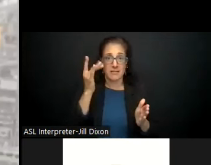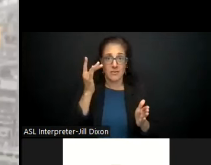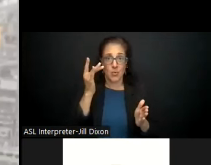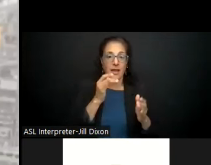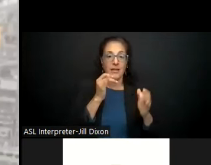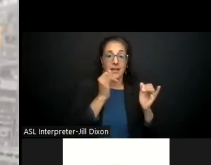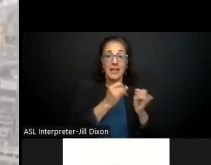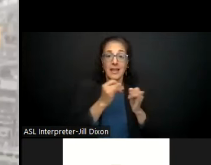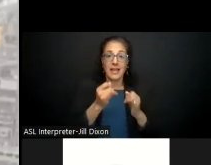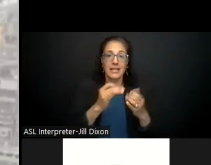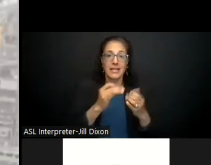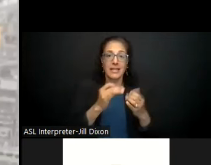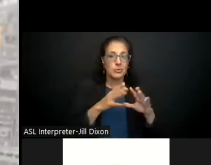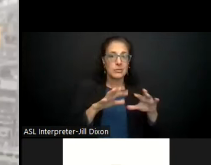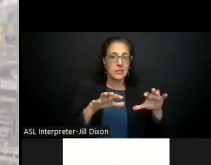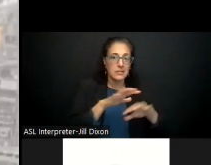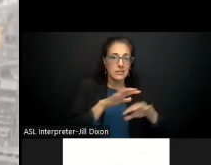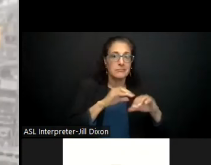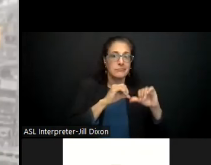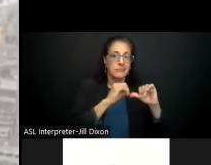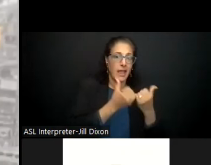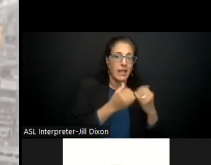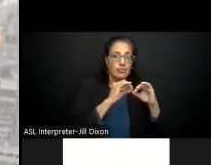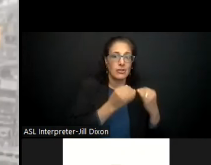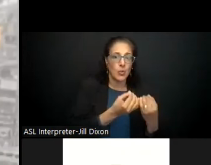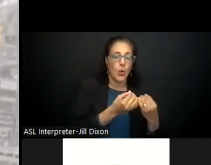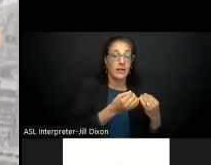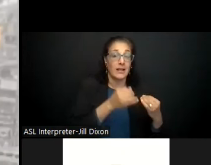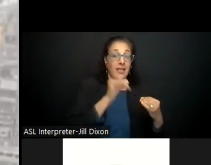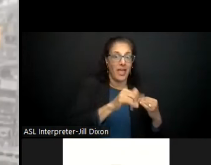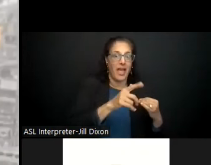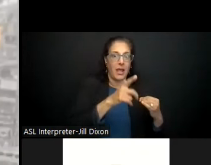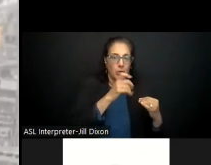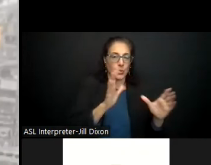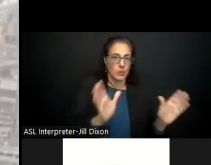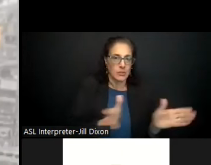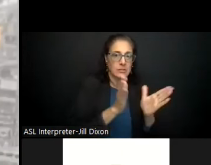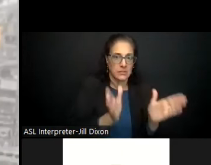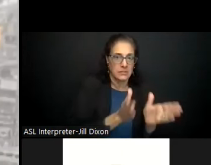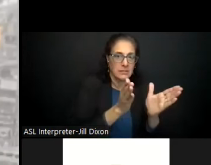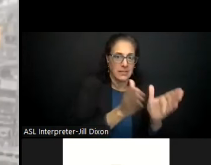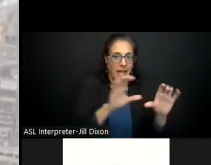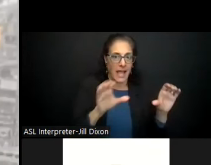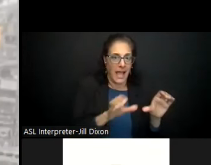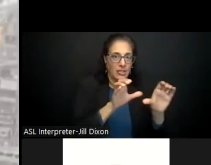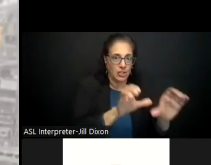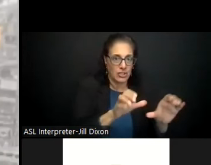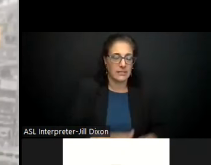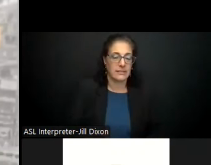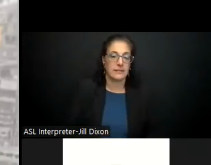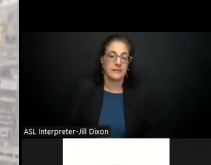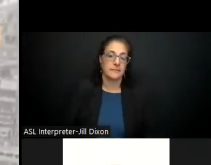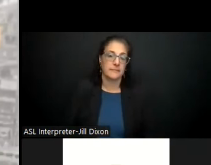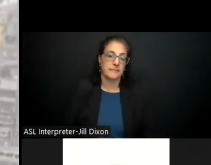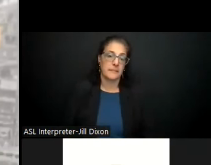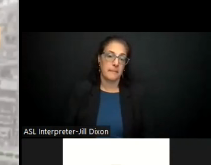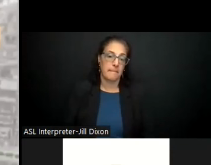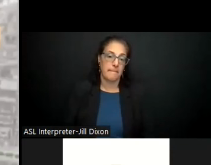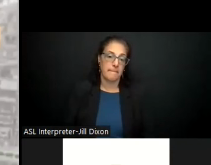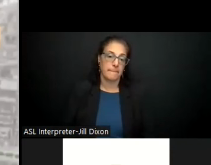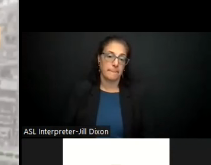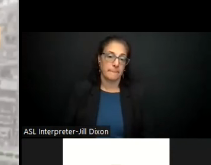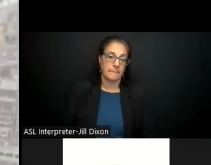city entities, agencies, and organizations are the main drivers of these actions. So essentially what is already within